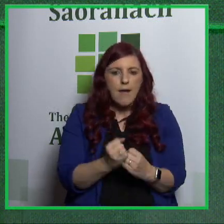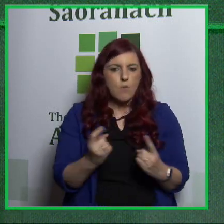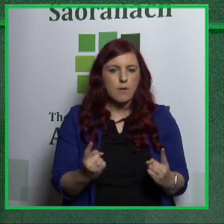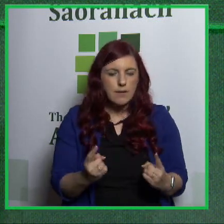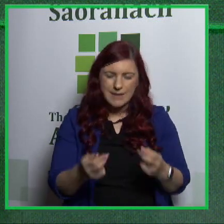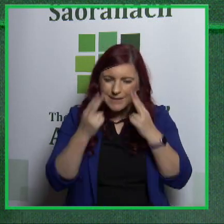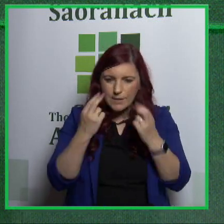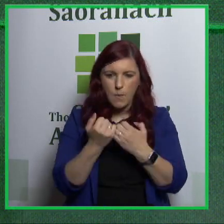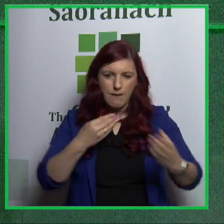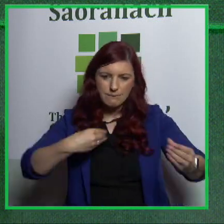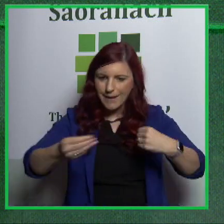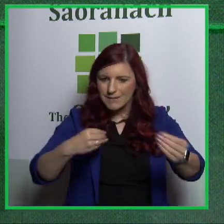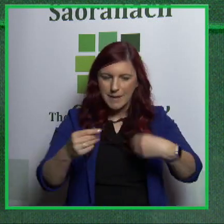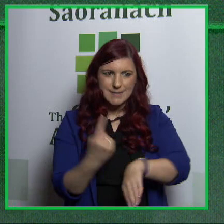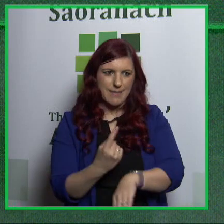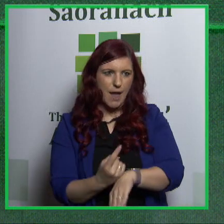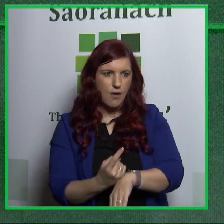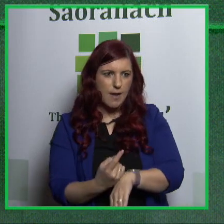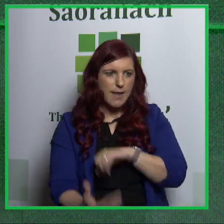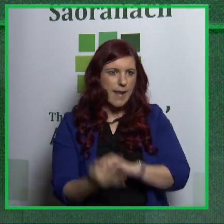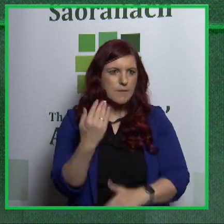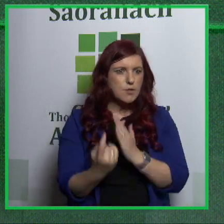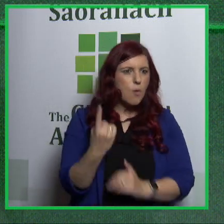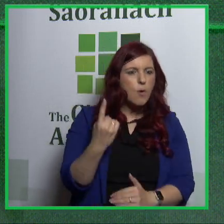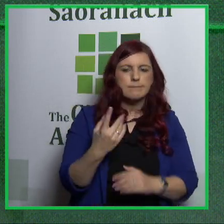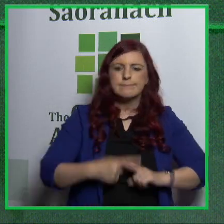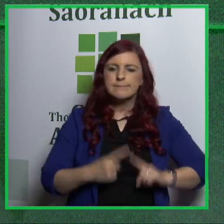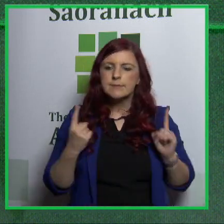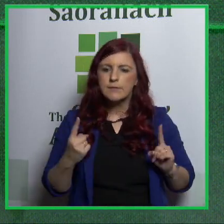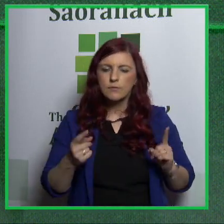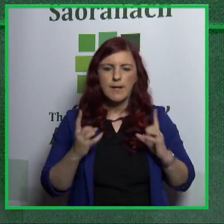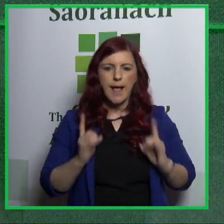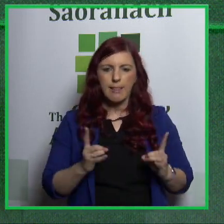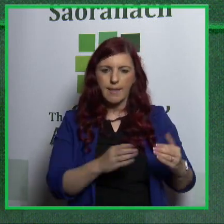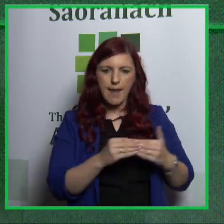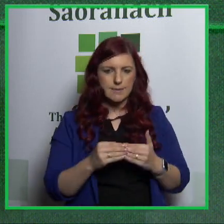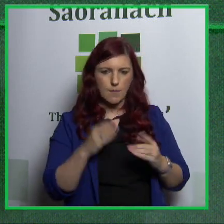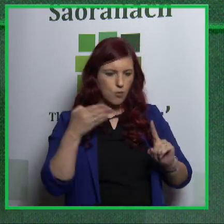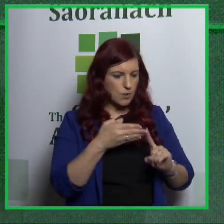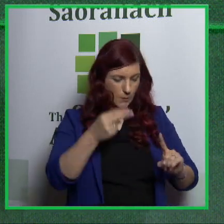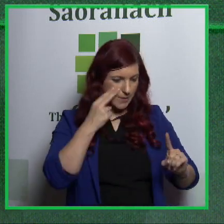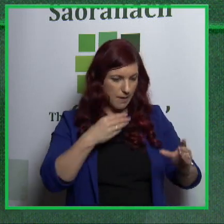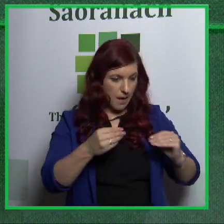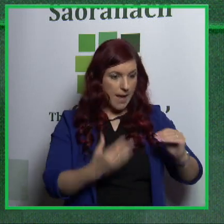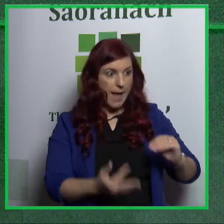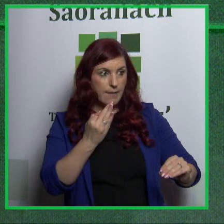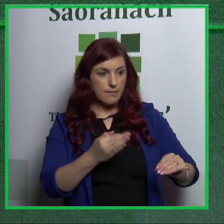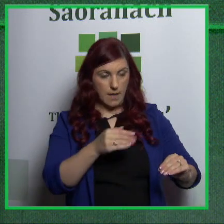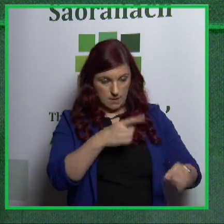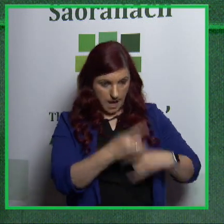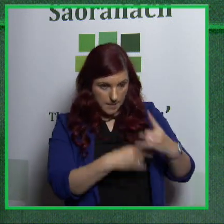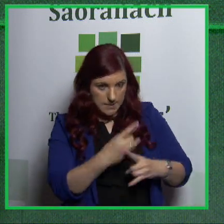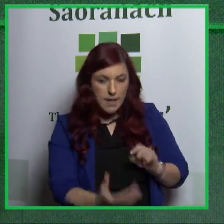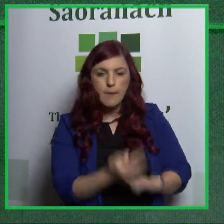to be flexibility within it. That if somebody, say for instance it's a health-led approach, if that does come about,